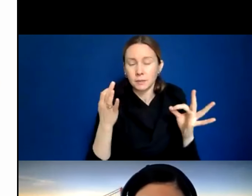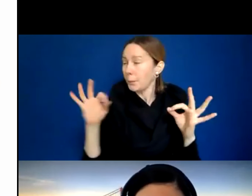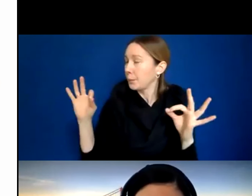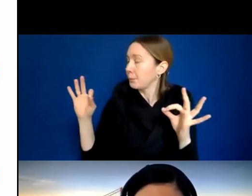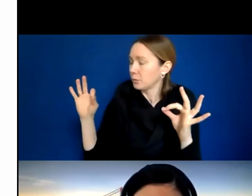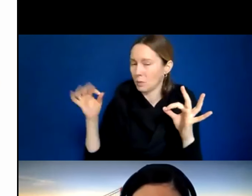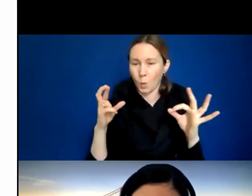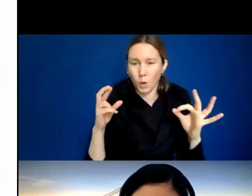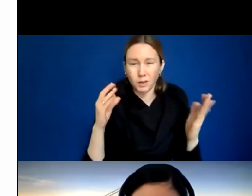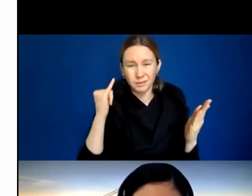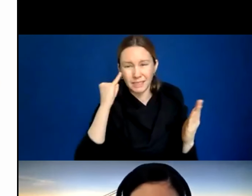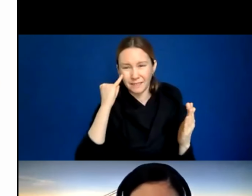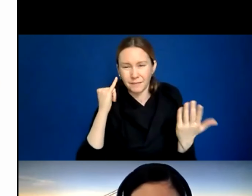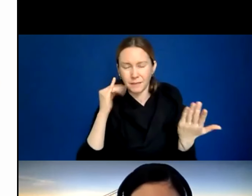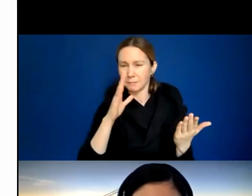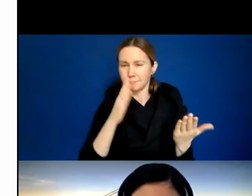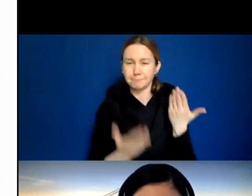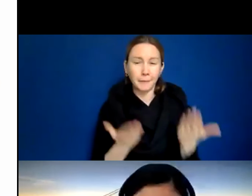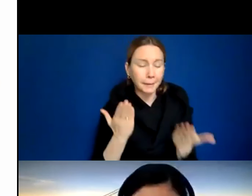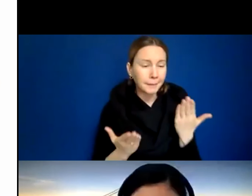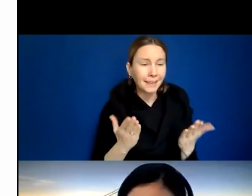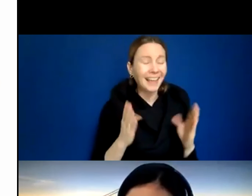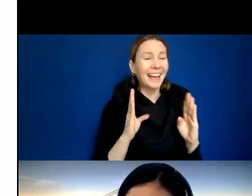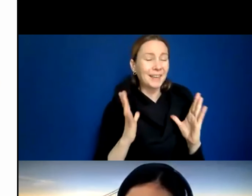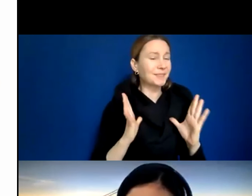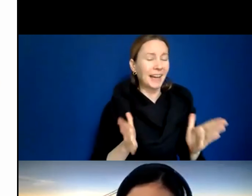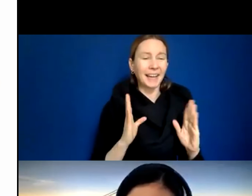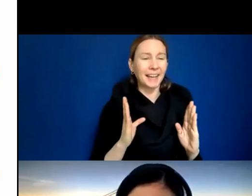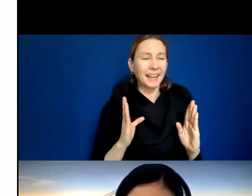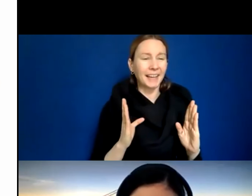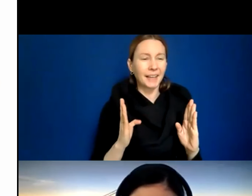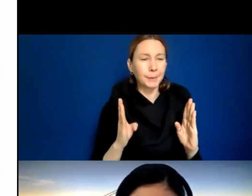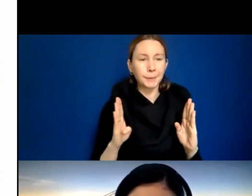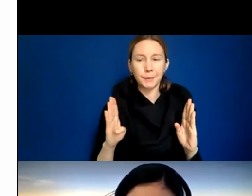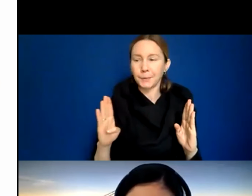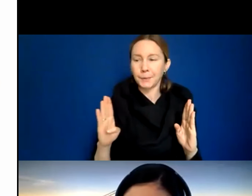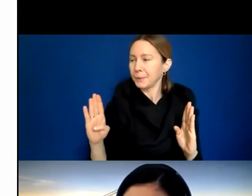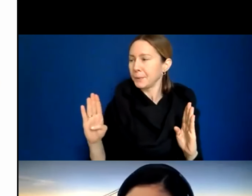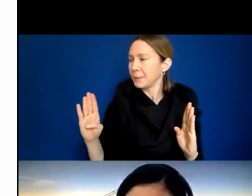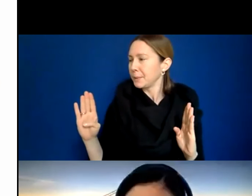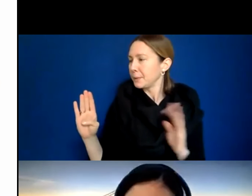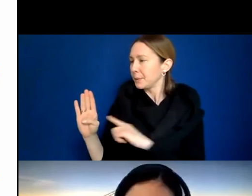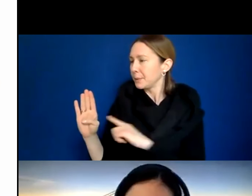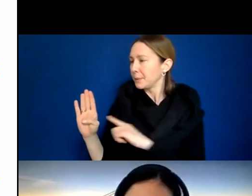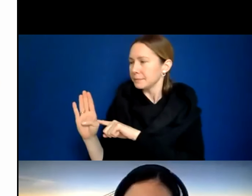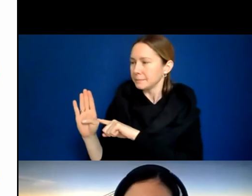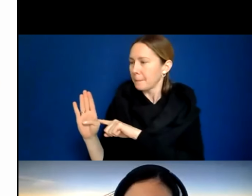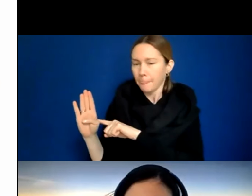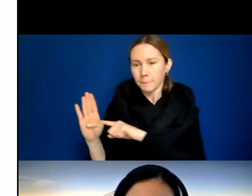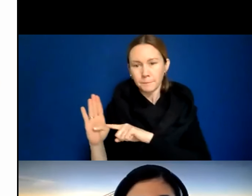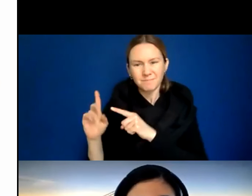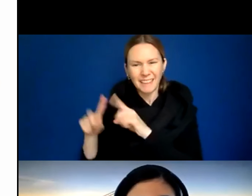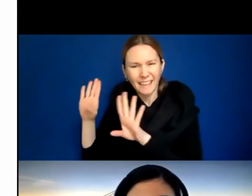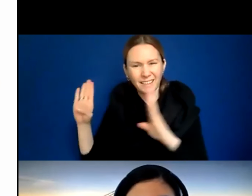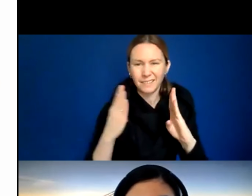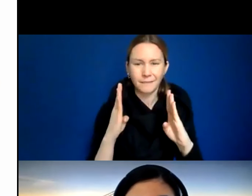have fluctuations in attention. Sometimes they seem fine, and other times they are not able to focus. And